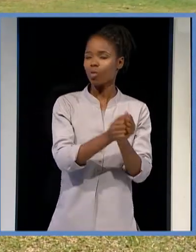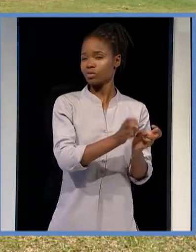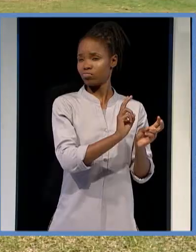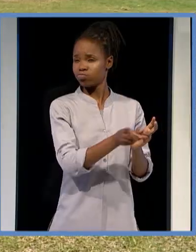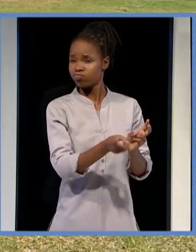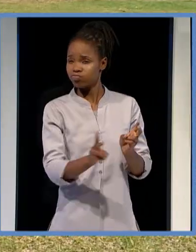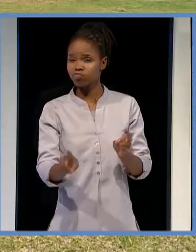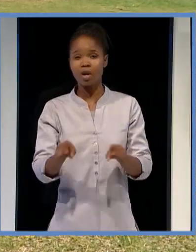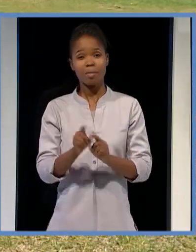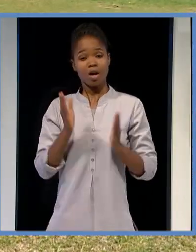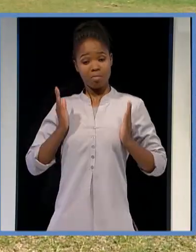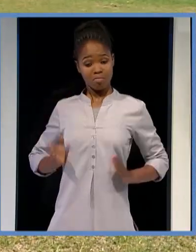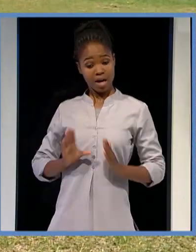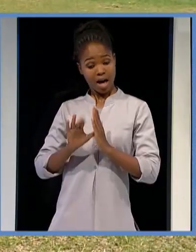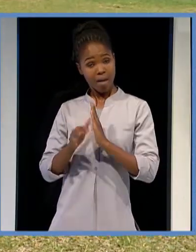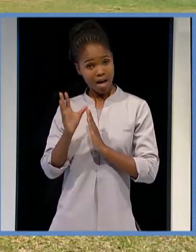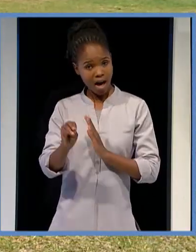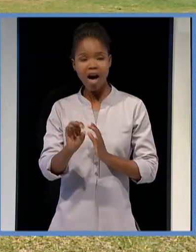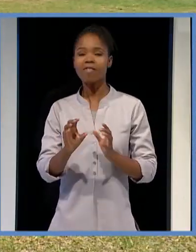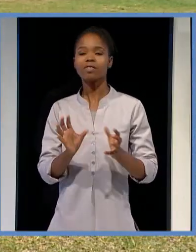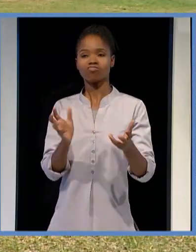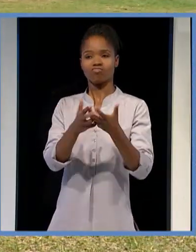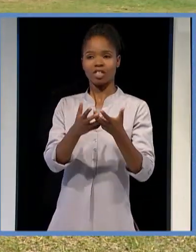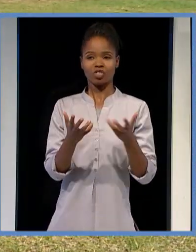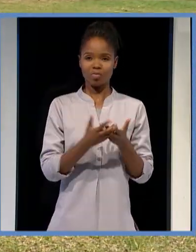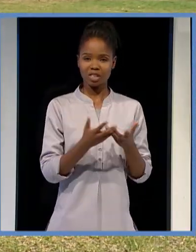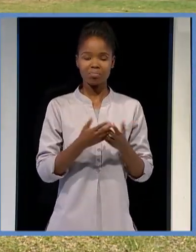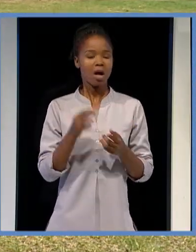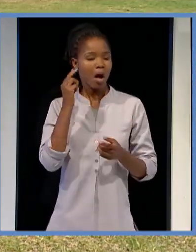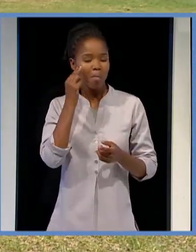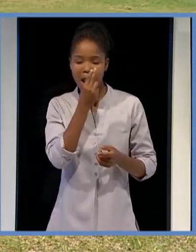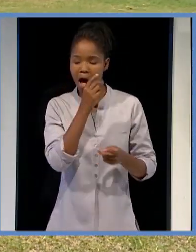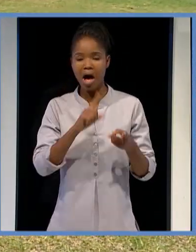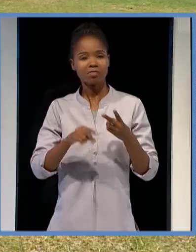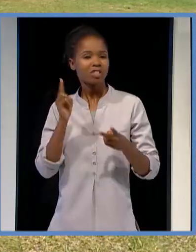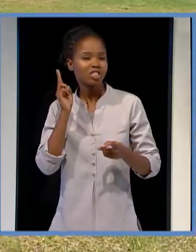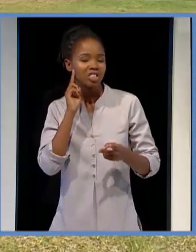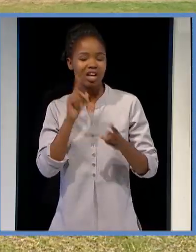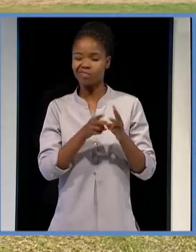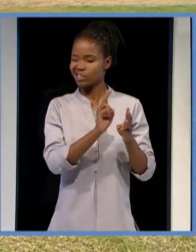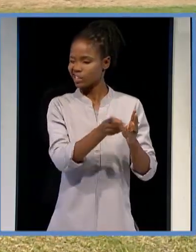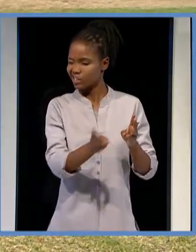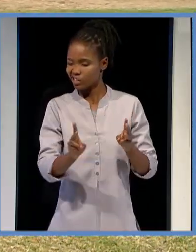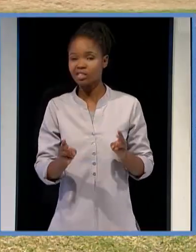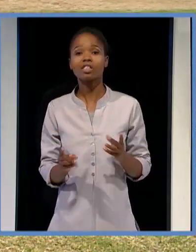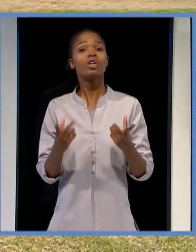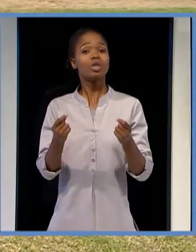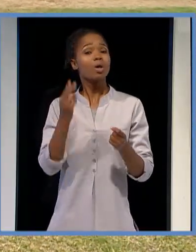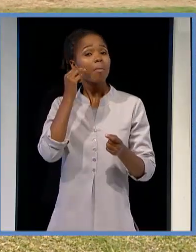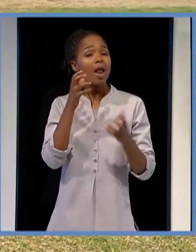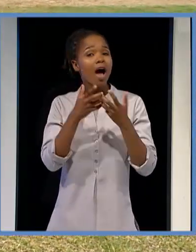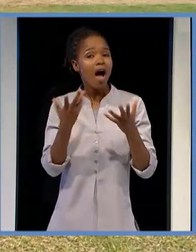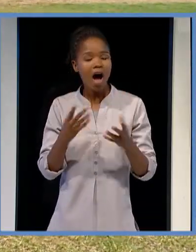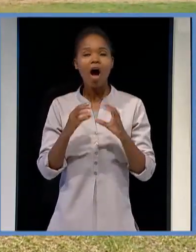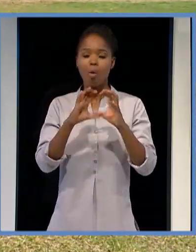adaptations wakhona as well. We need to understand and we need to learn ukuthi sisebenza kanjani. So with the blind cricket, you've got the ball which makes